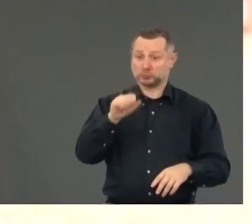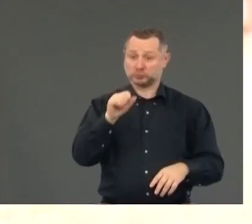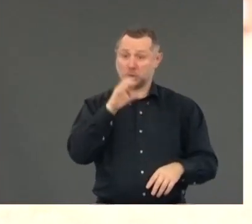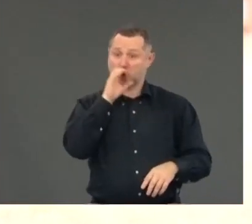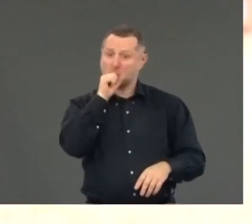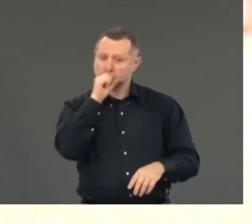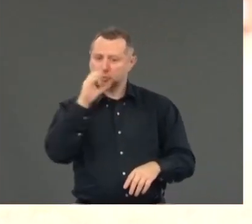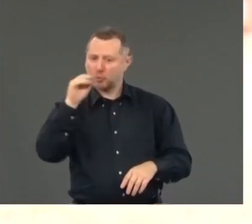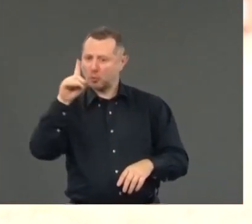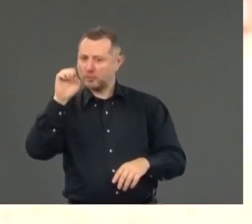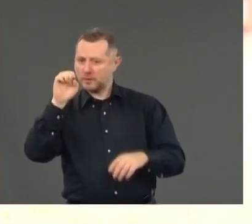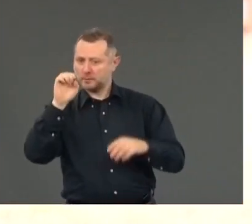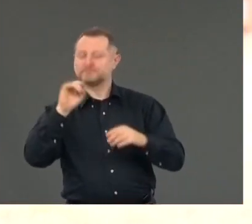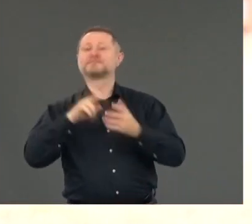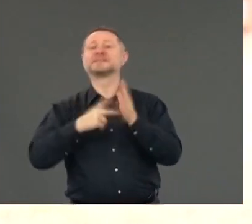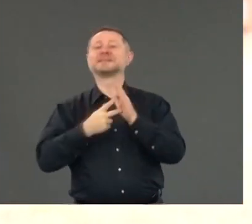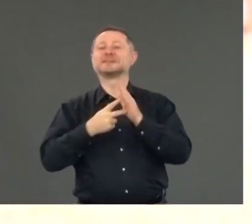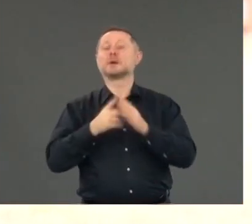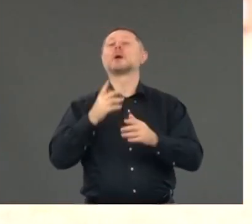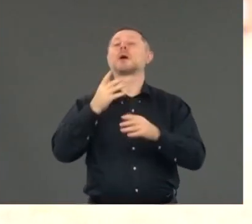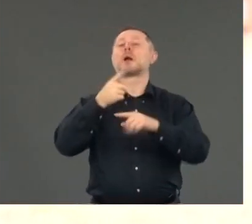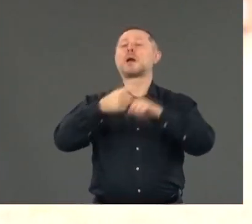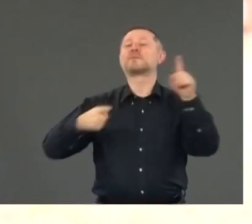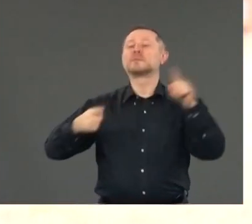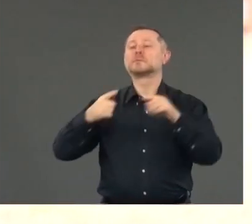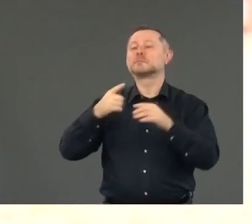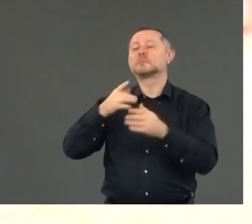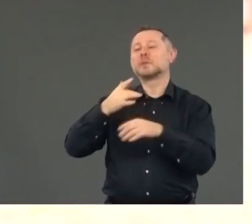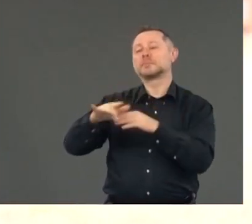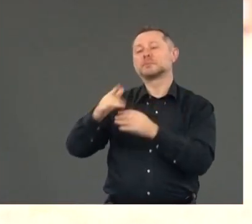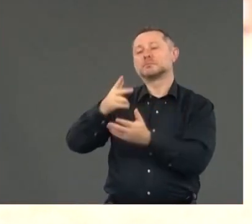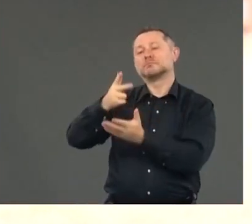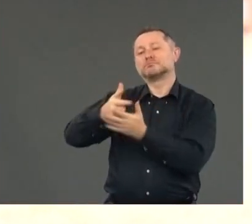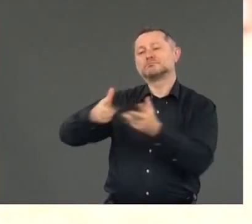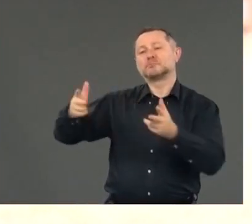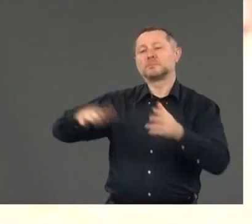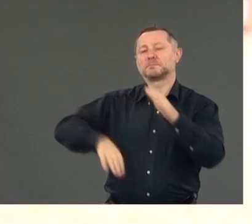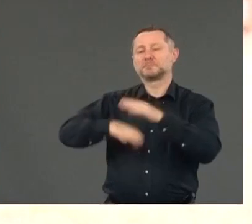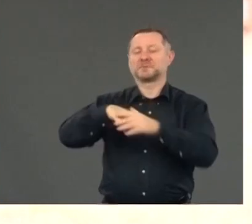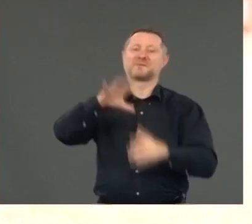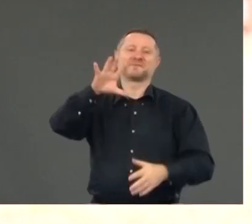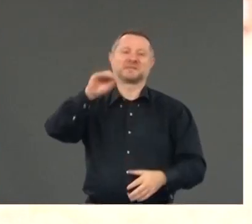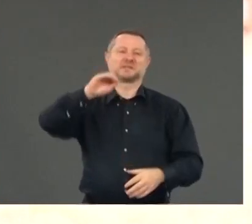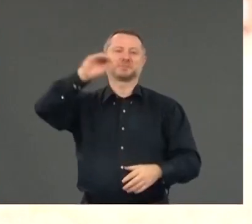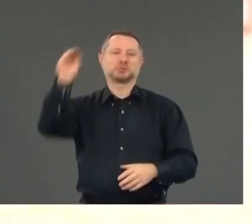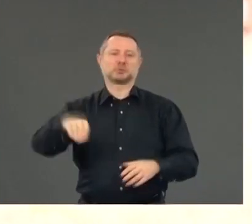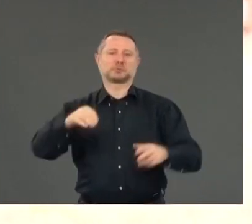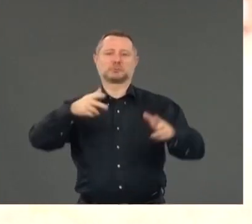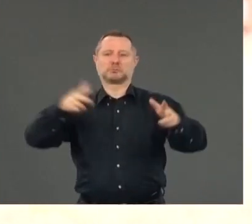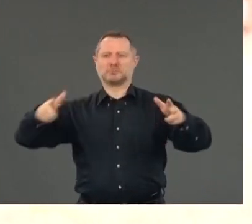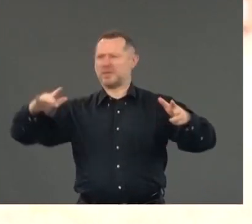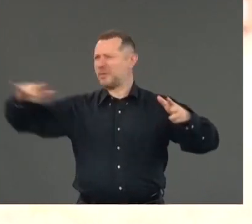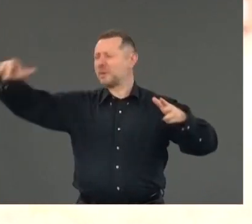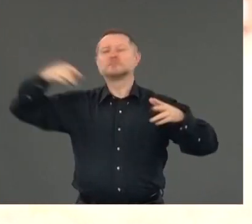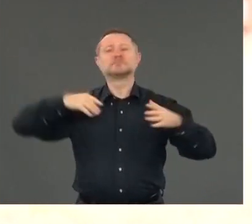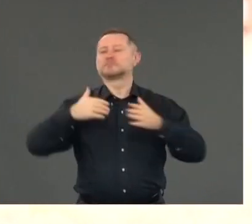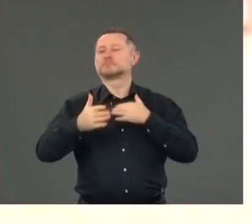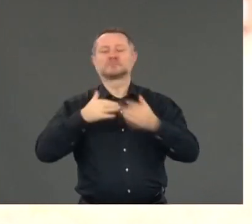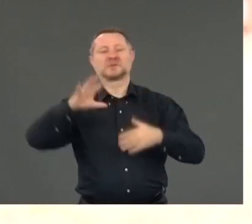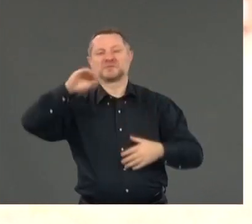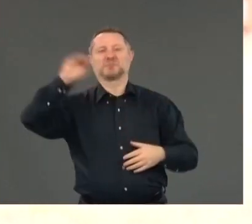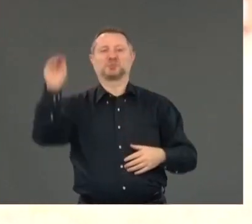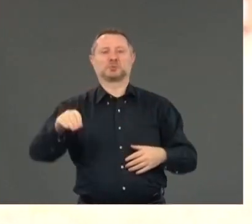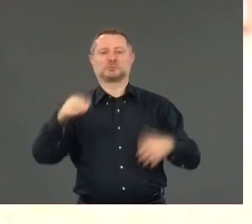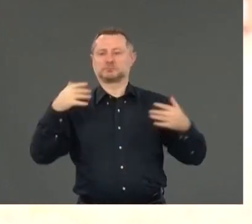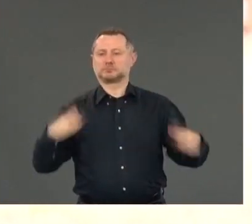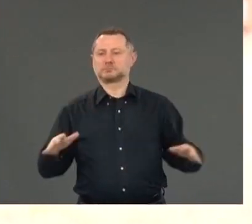of spots because we said 50% capacity is now a max. That's to make